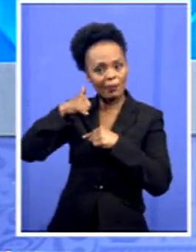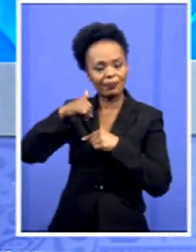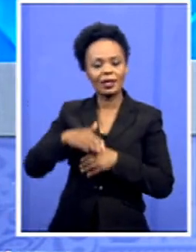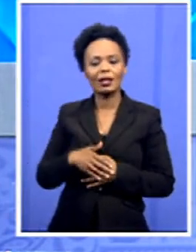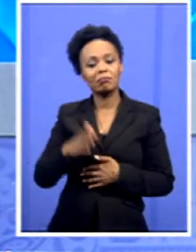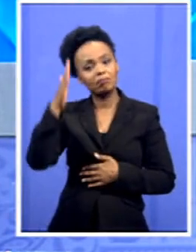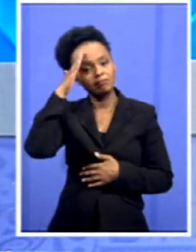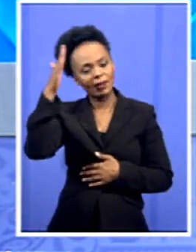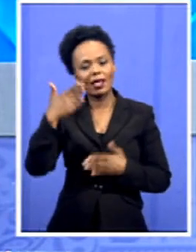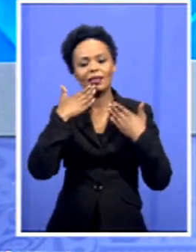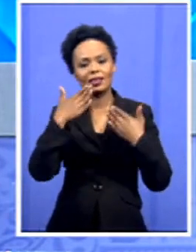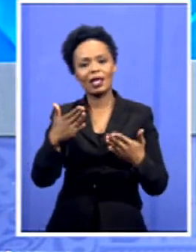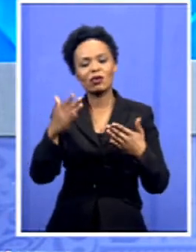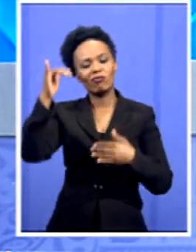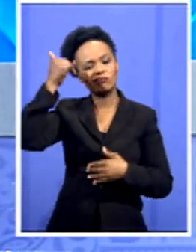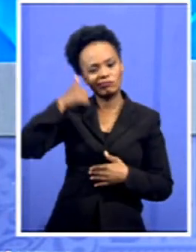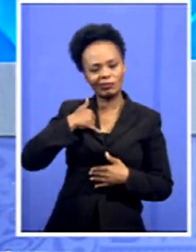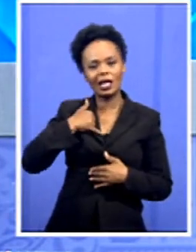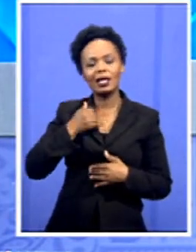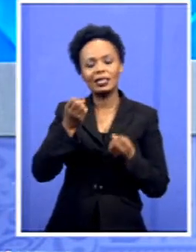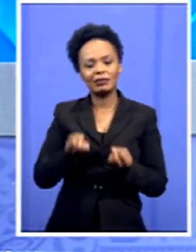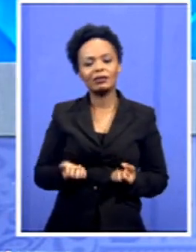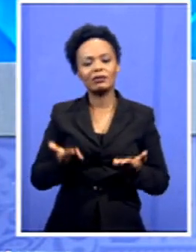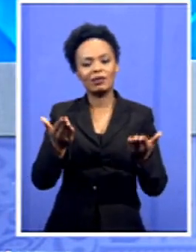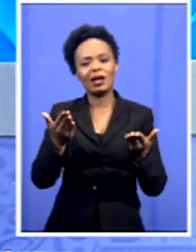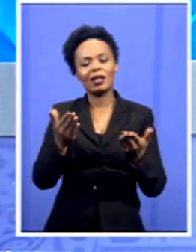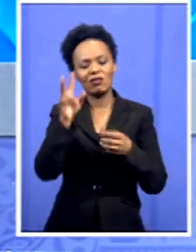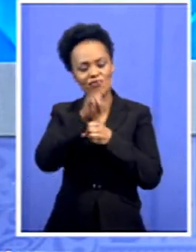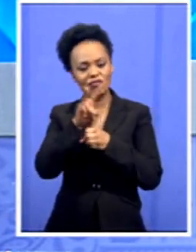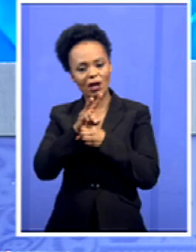Thanks for calling Service Delivery Gauge. What's on your mind?